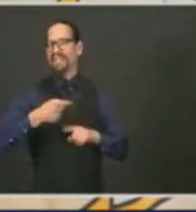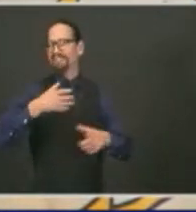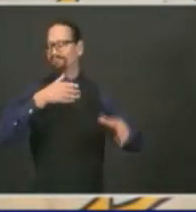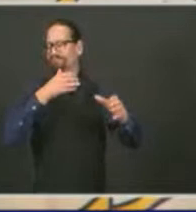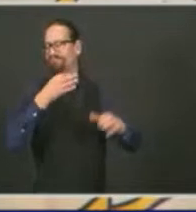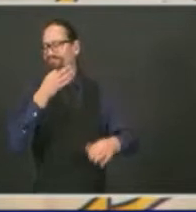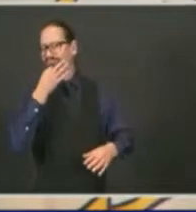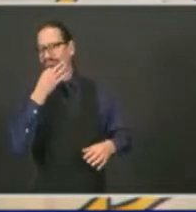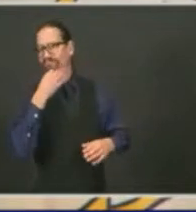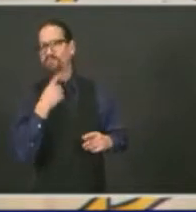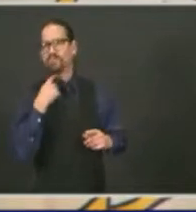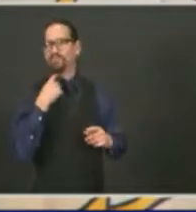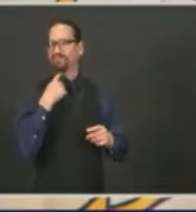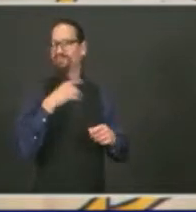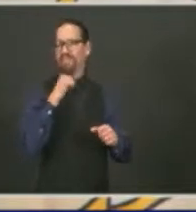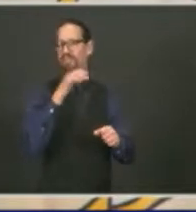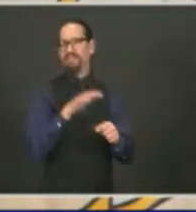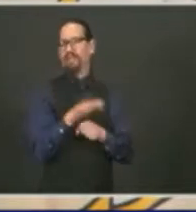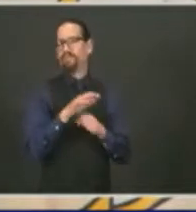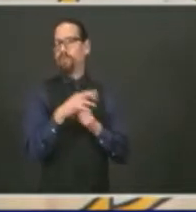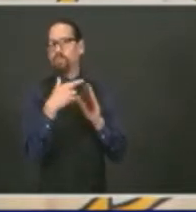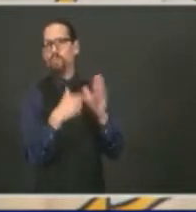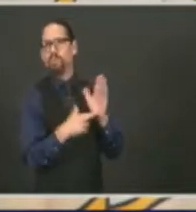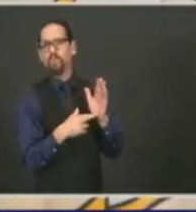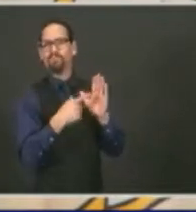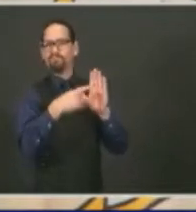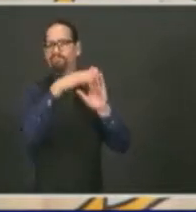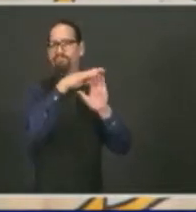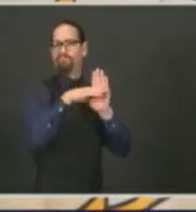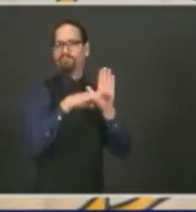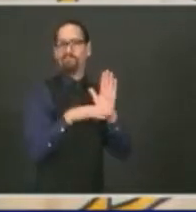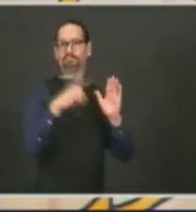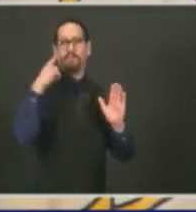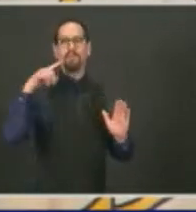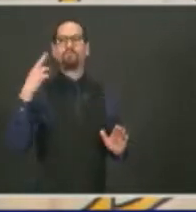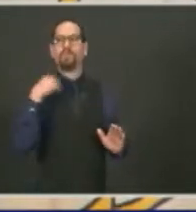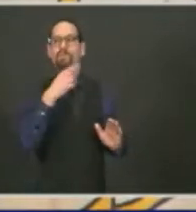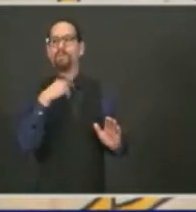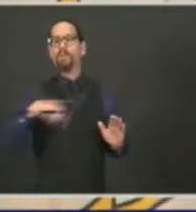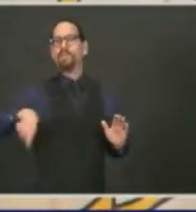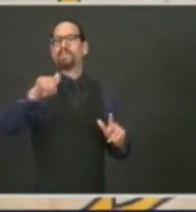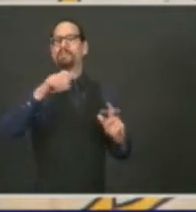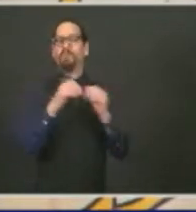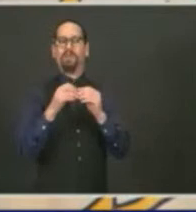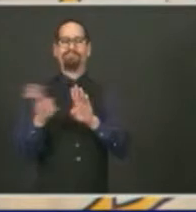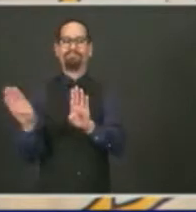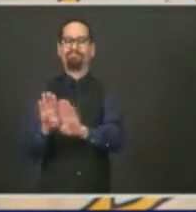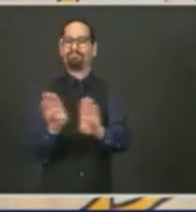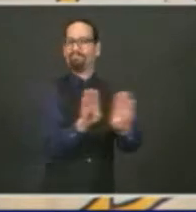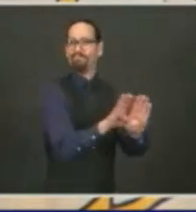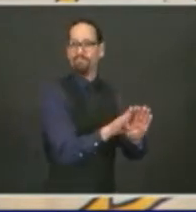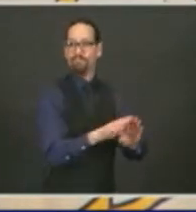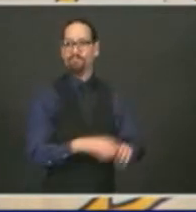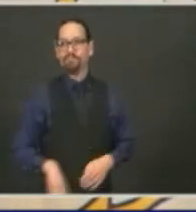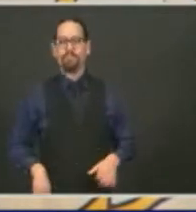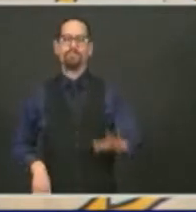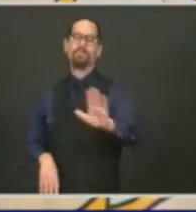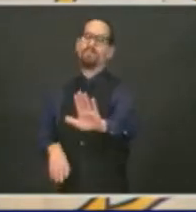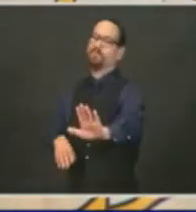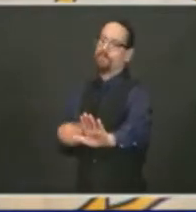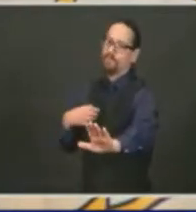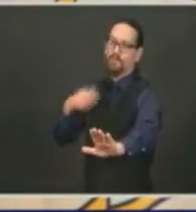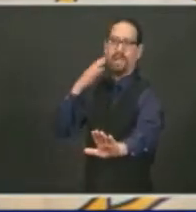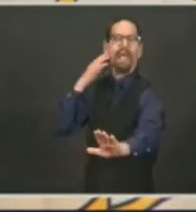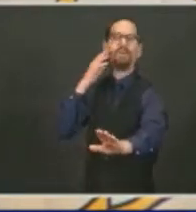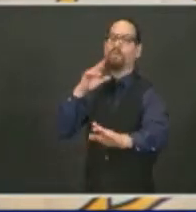have closed them. No, listen, I hear it. It's very tough to make these decisions, and you